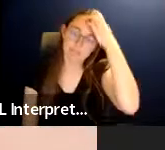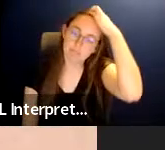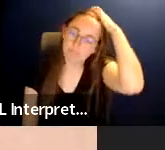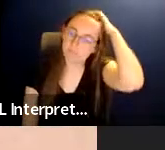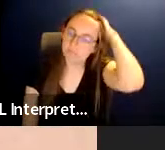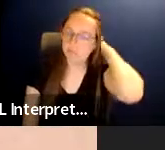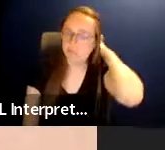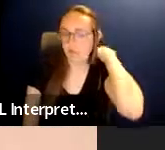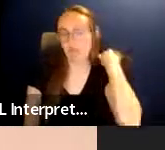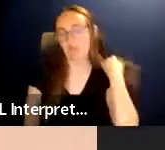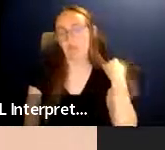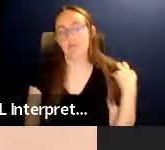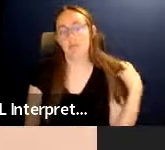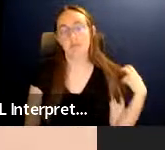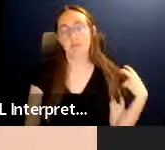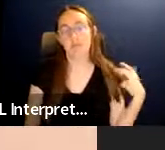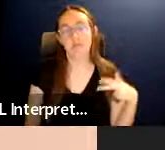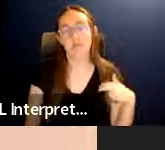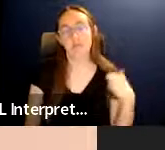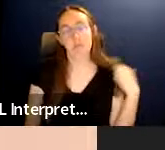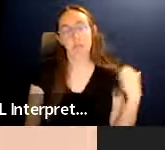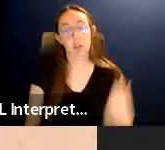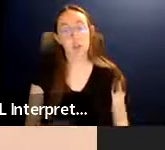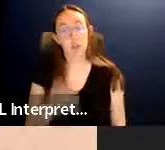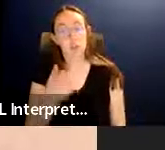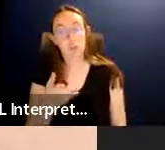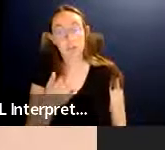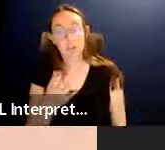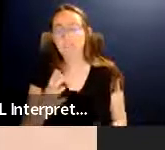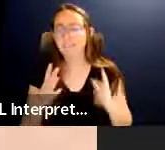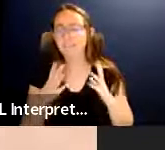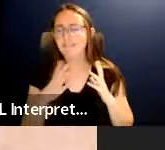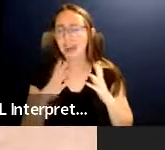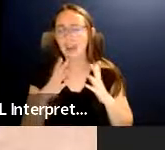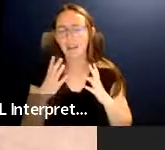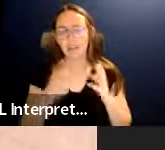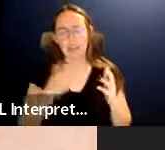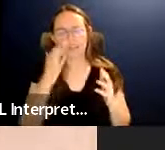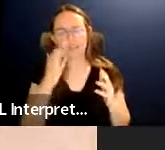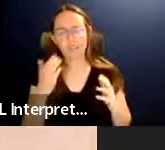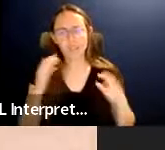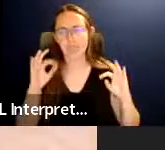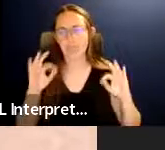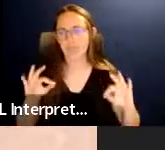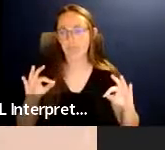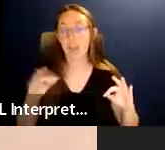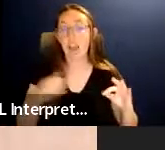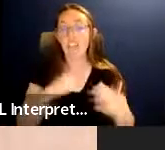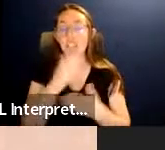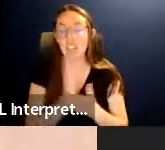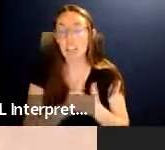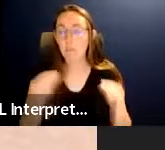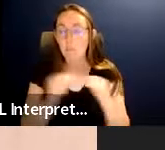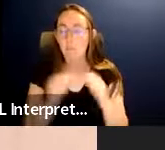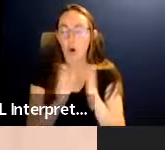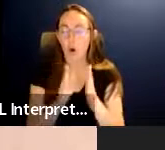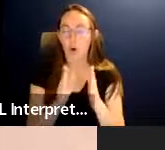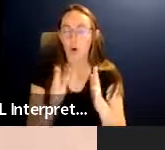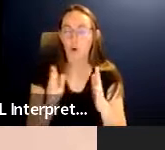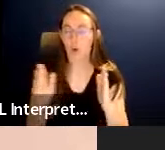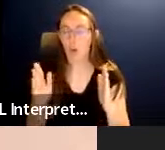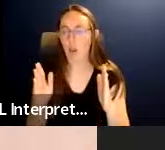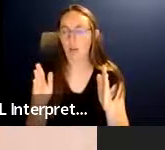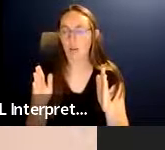All right, so this is fine for my cell phone, but there are cell phones that are wider. So that's why I've been making this